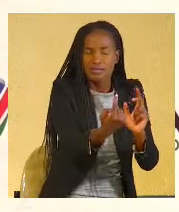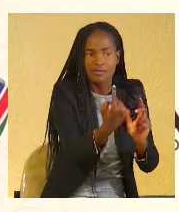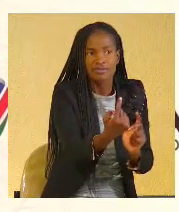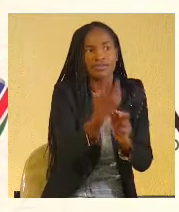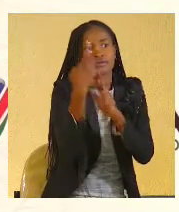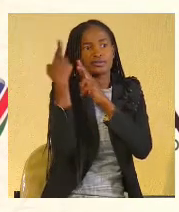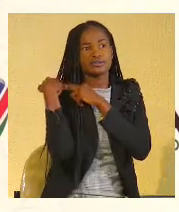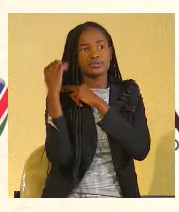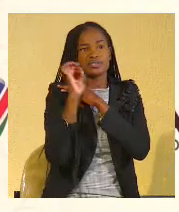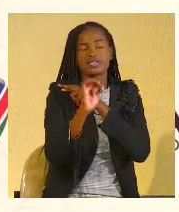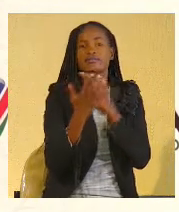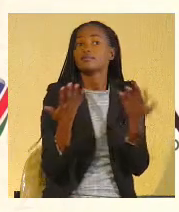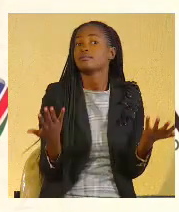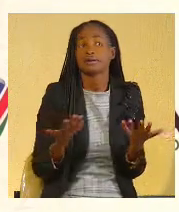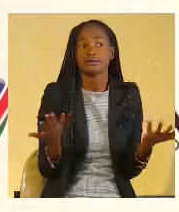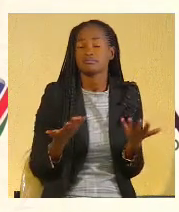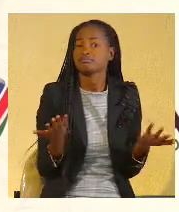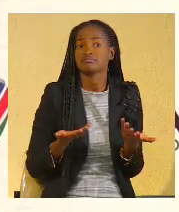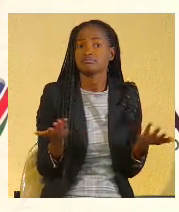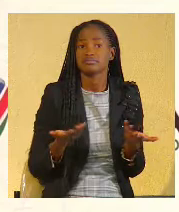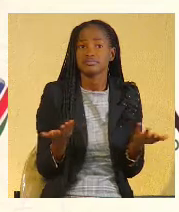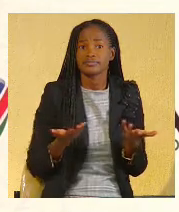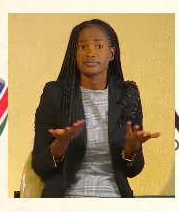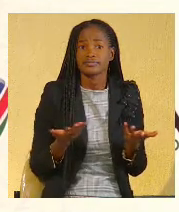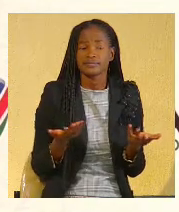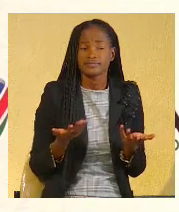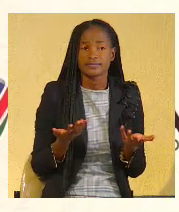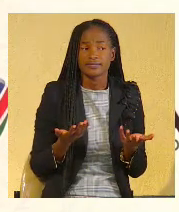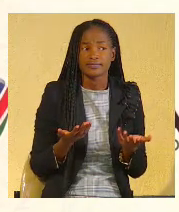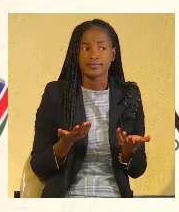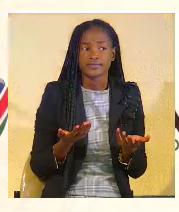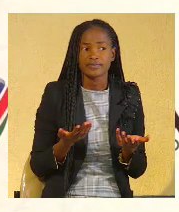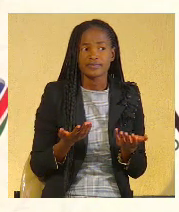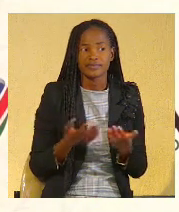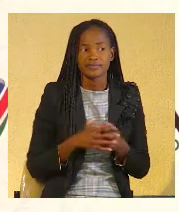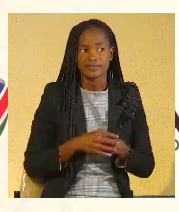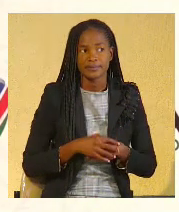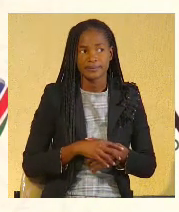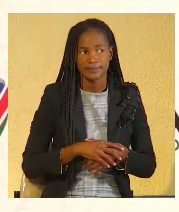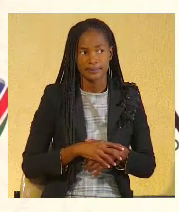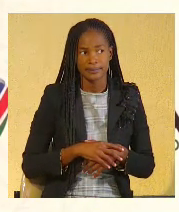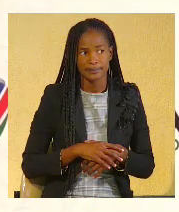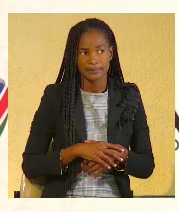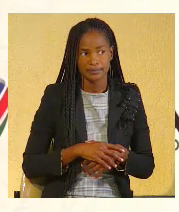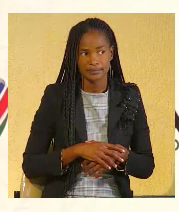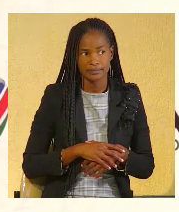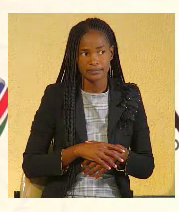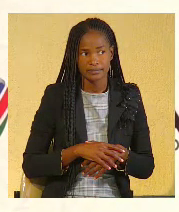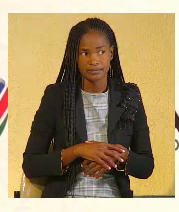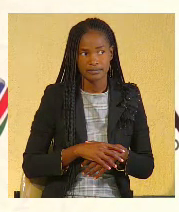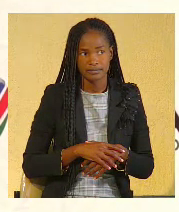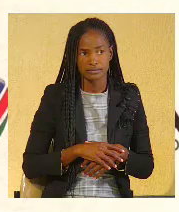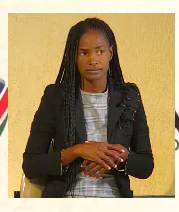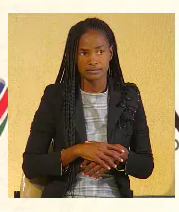to normality in order for us to then get back into the tune of making the economy become